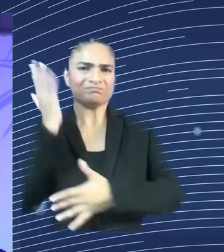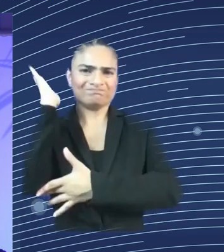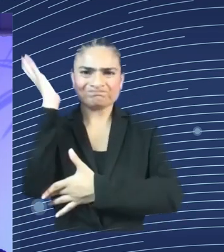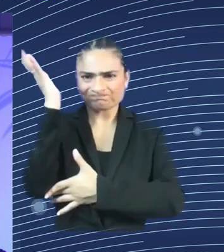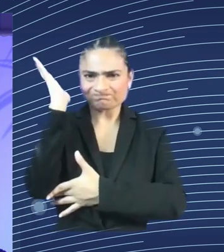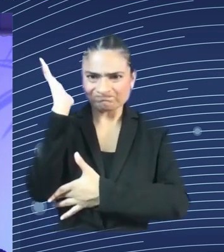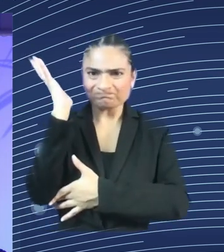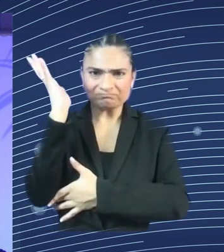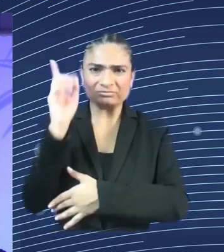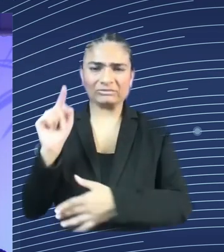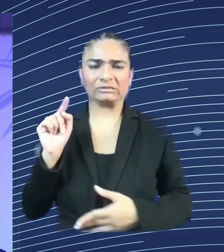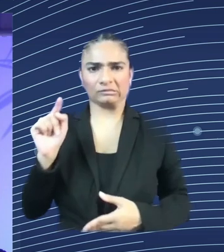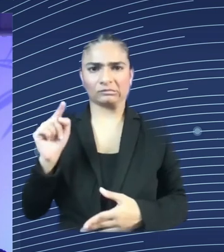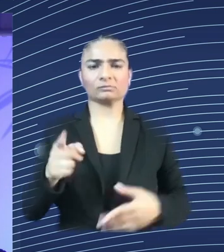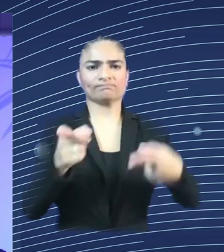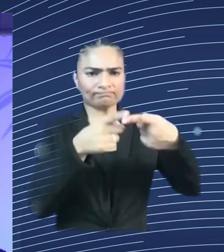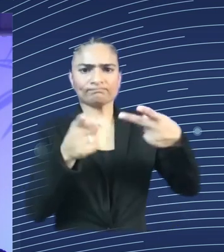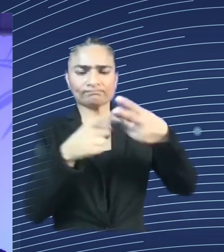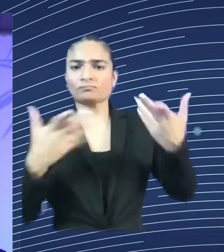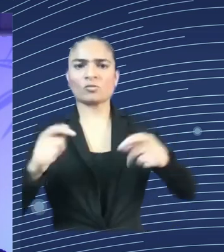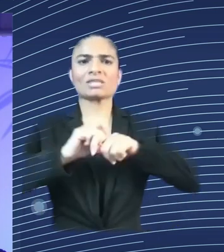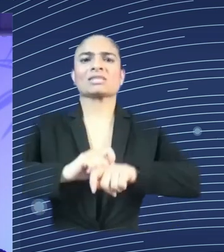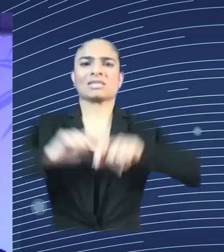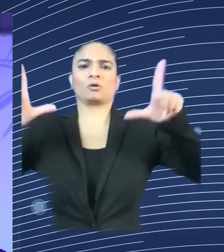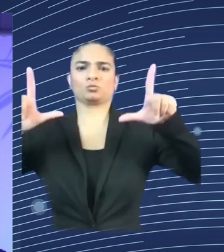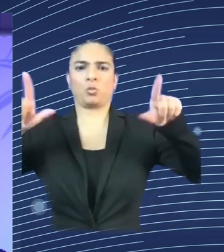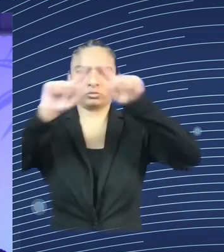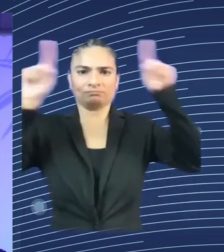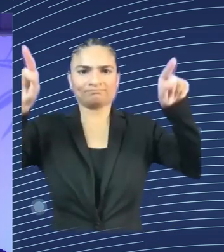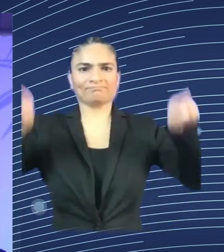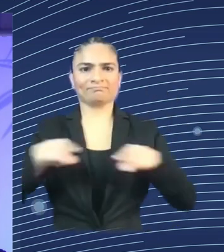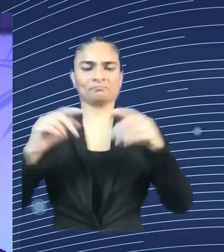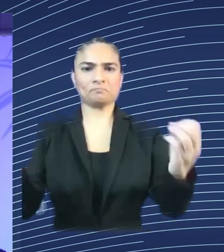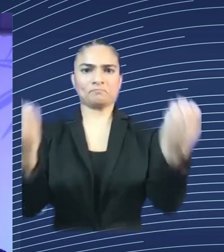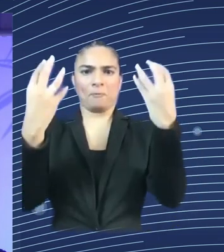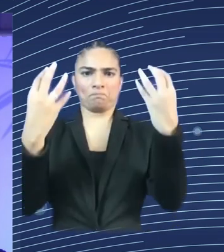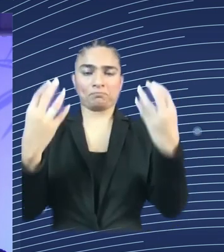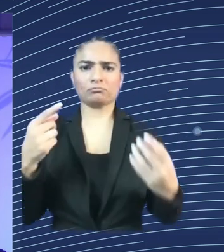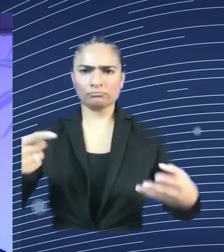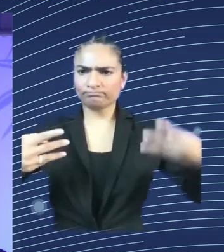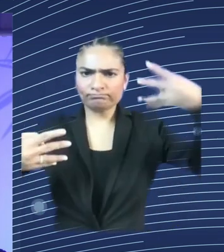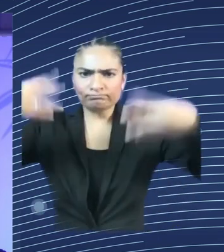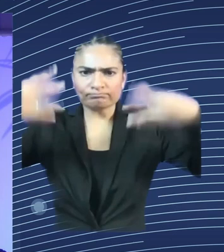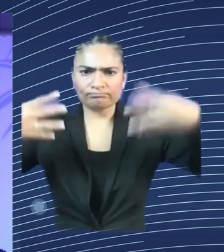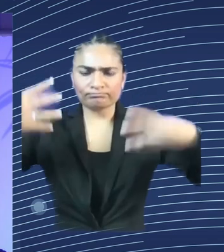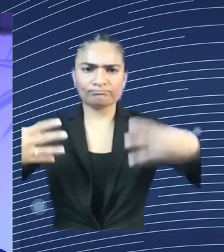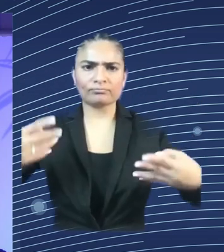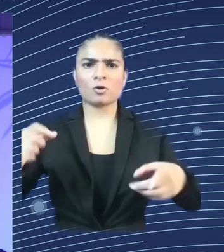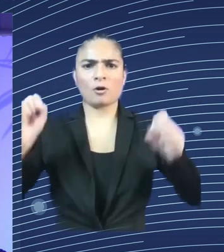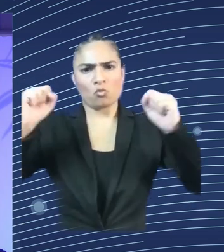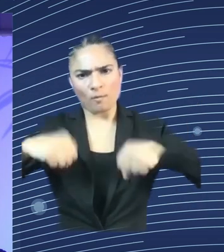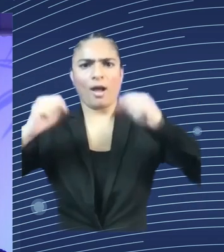compliance scoring is about employers. So it's not about people, persons, but it's about